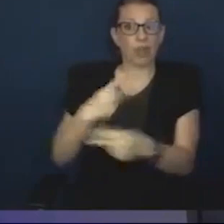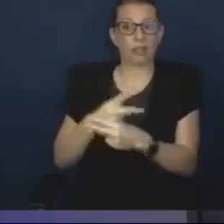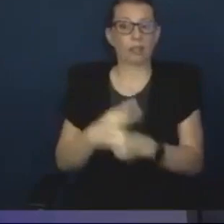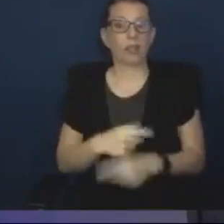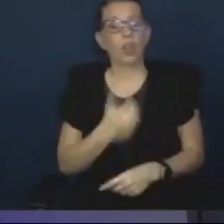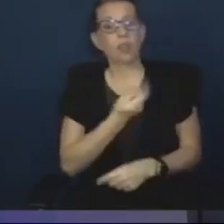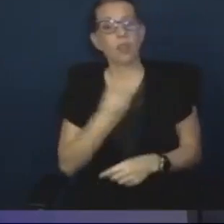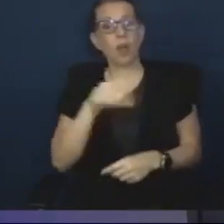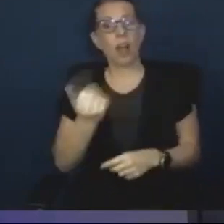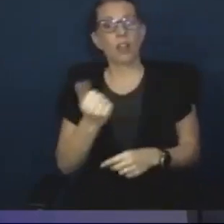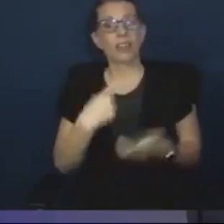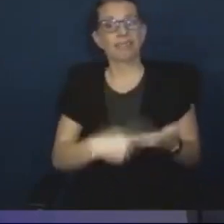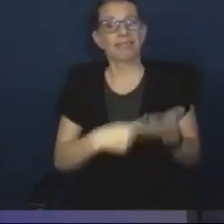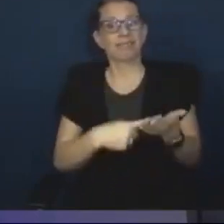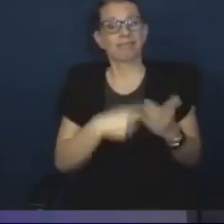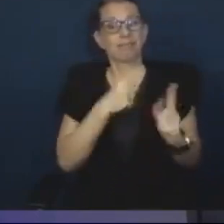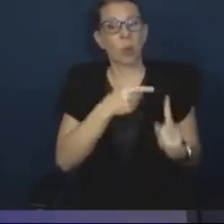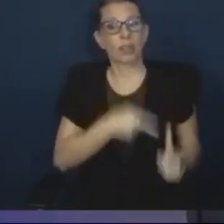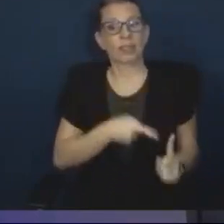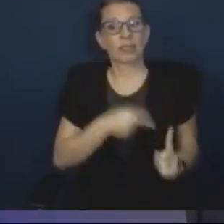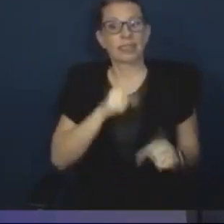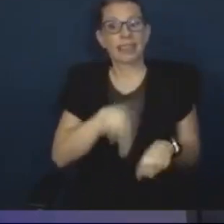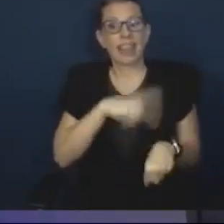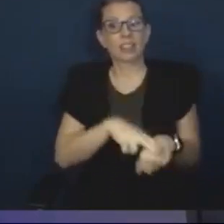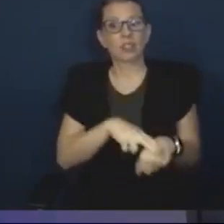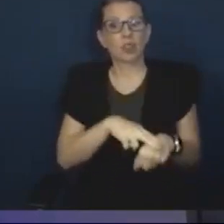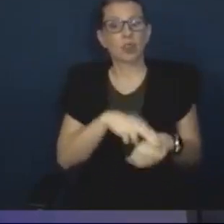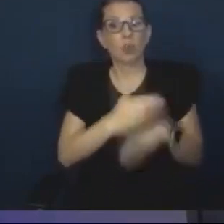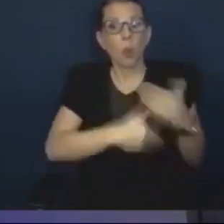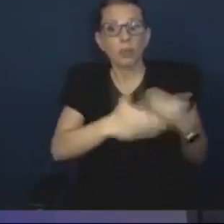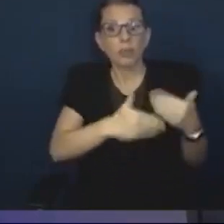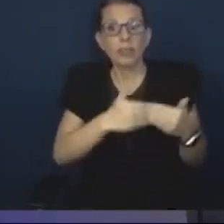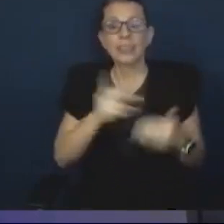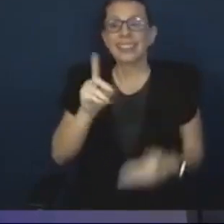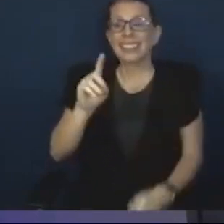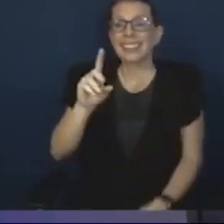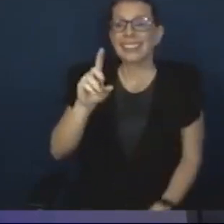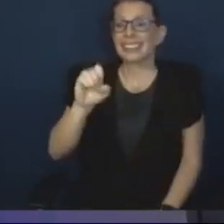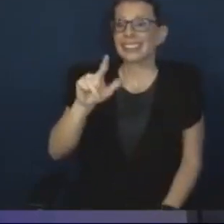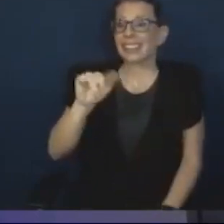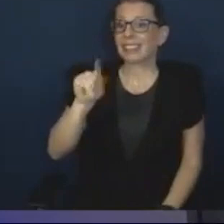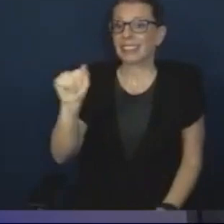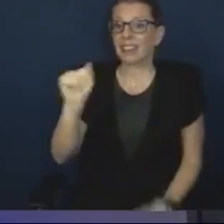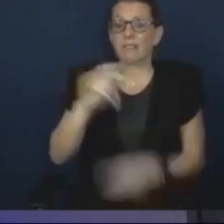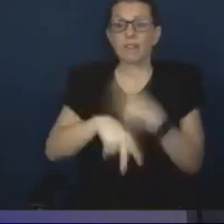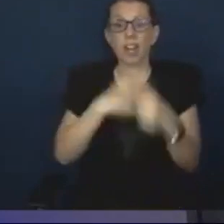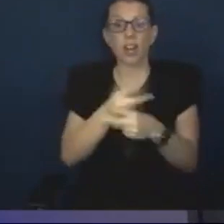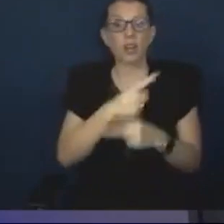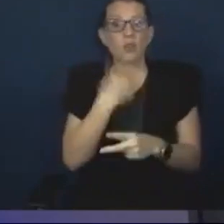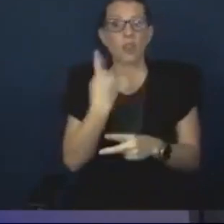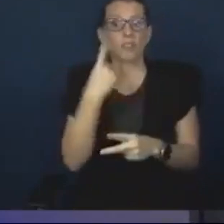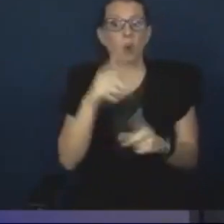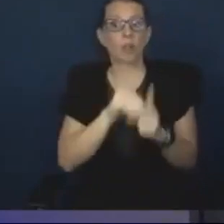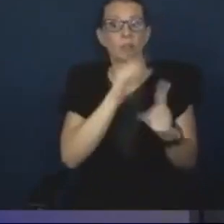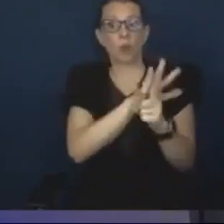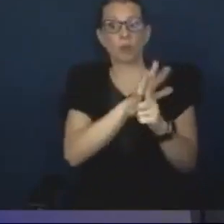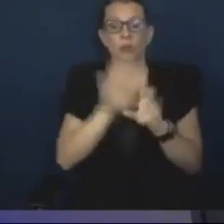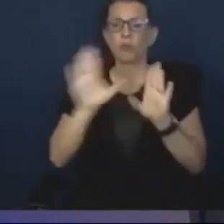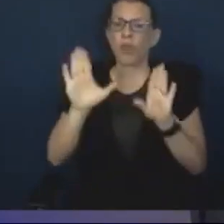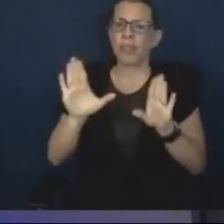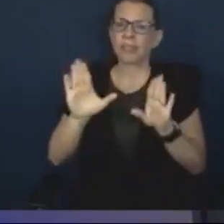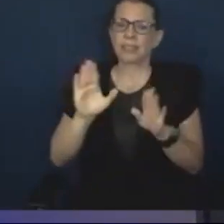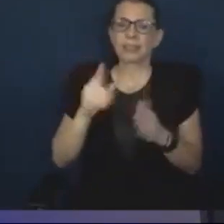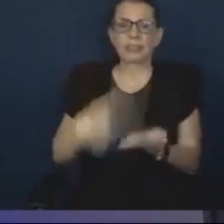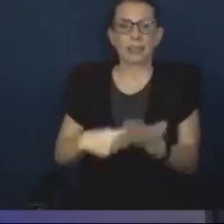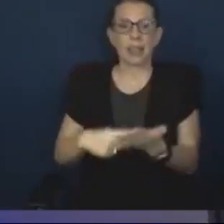I think, about the natural course of the Delta variant and the risk of exposure to all of us. So this is a great discussion. And then important information coming out